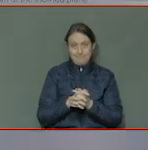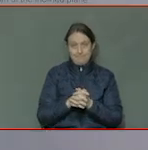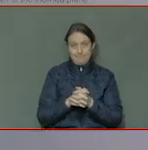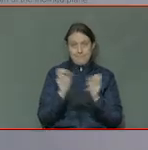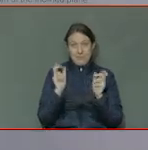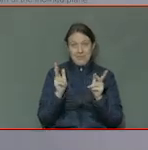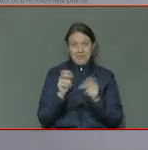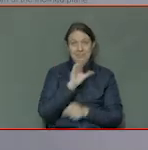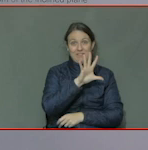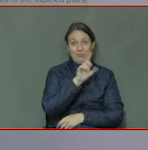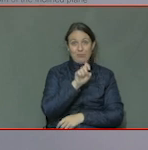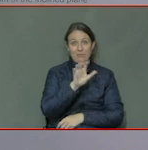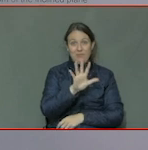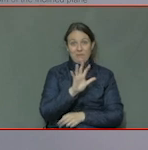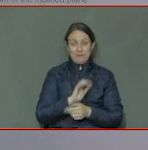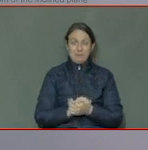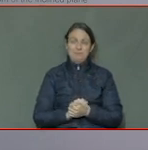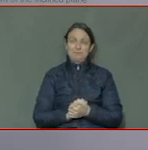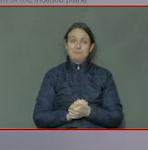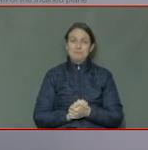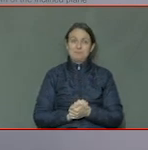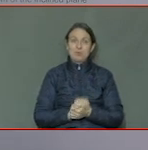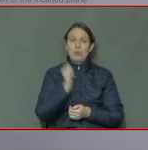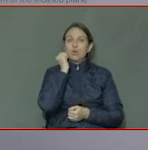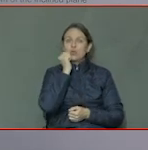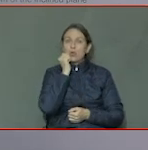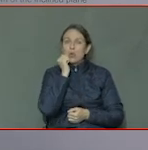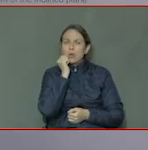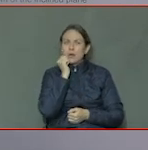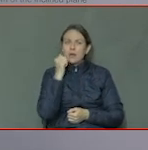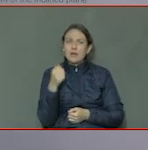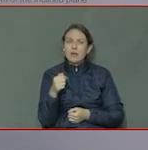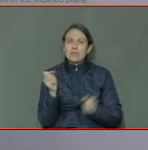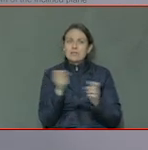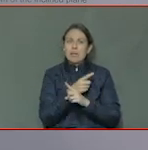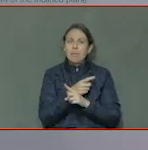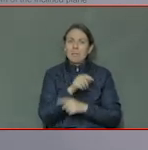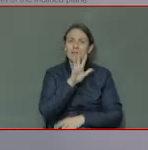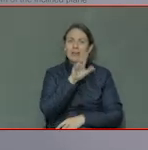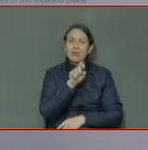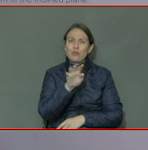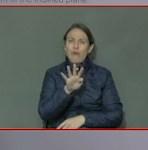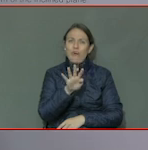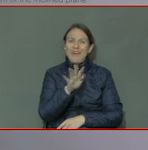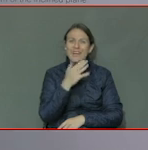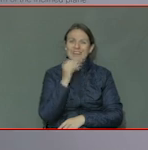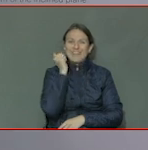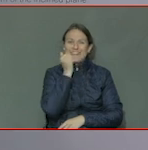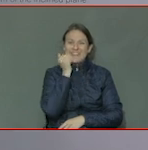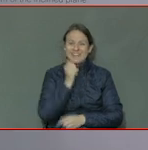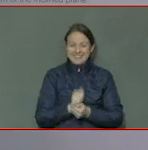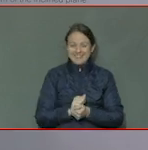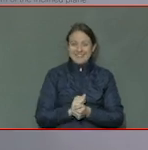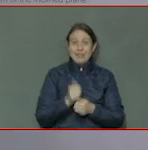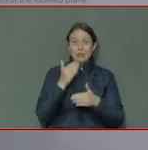Okay, 5.5. Yeah, sorry, yes, I skipped some, sorry. First 5.4. Calculate the work